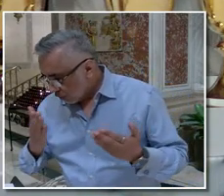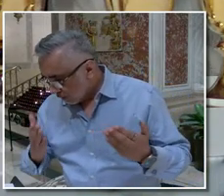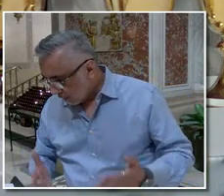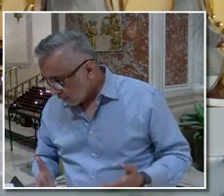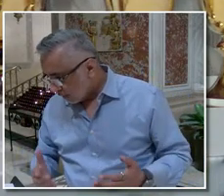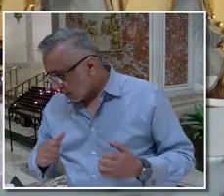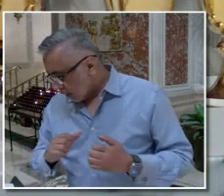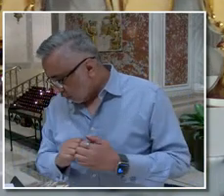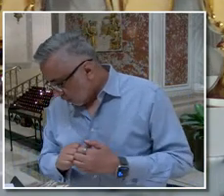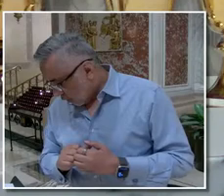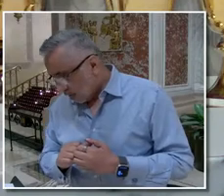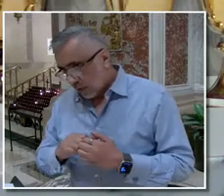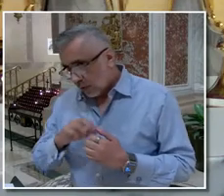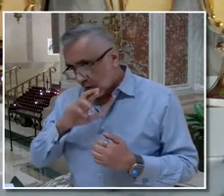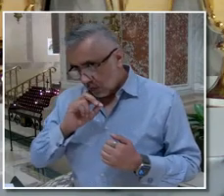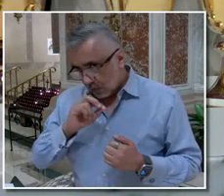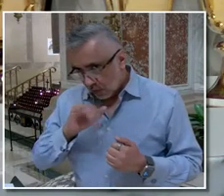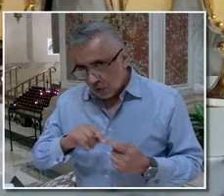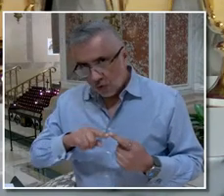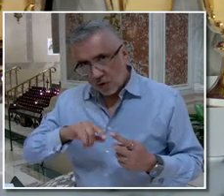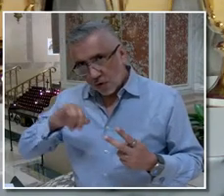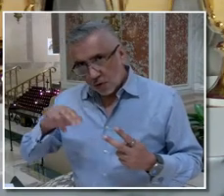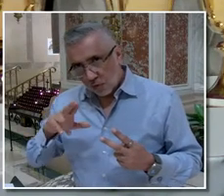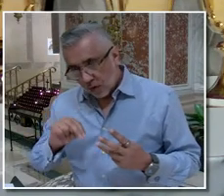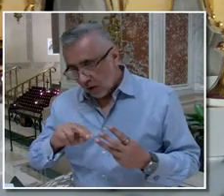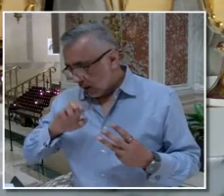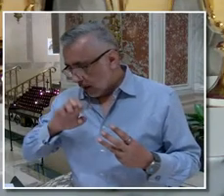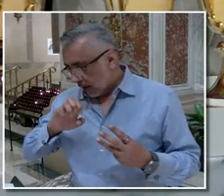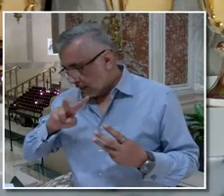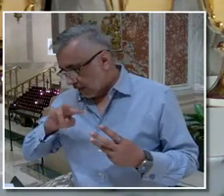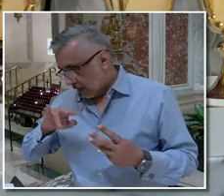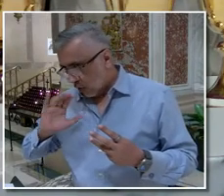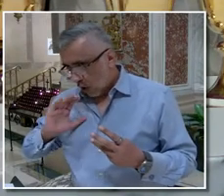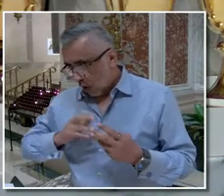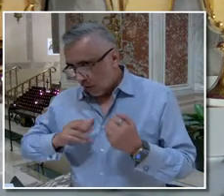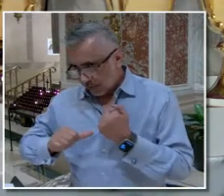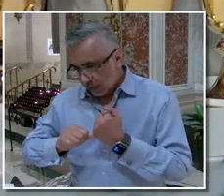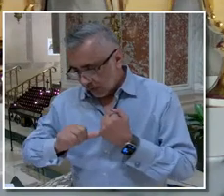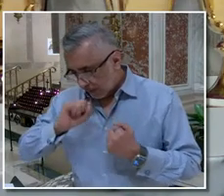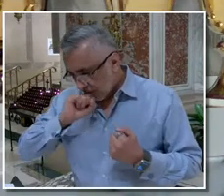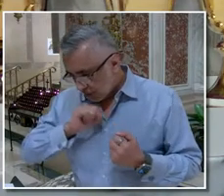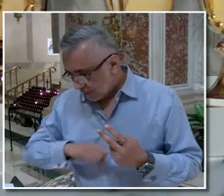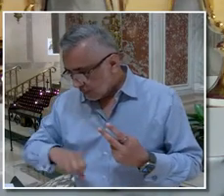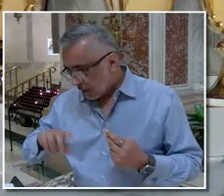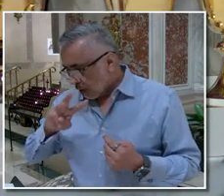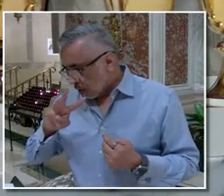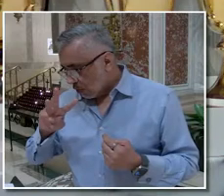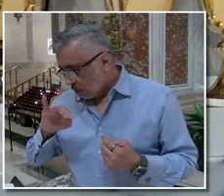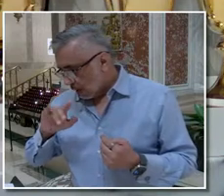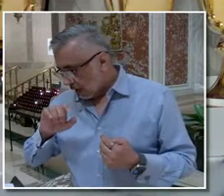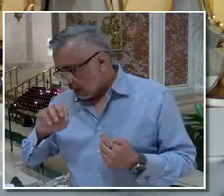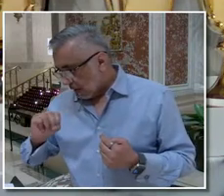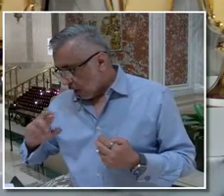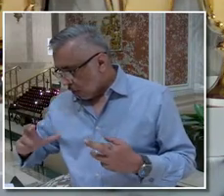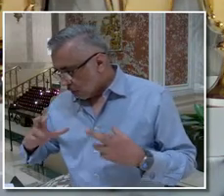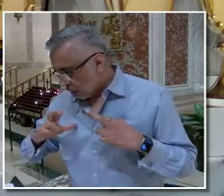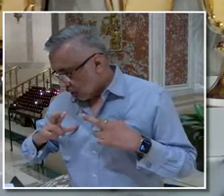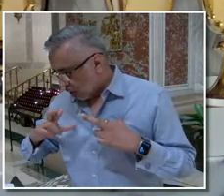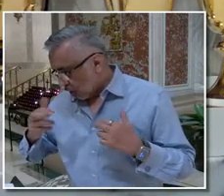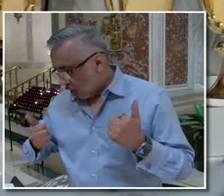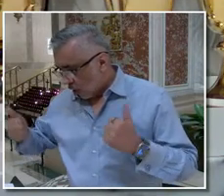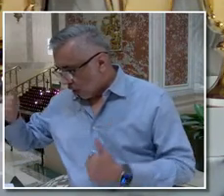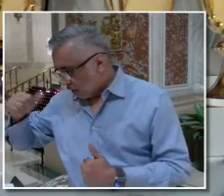with Roy and Juan and Avilio, our auxiliary bishops, with Donald William, our retired